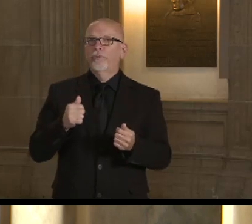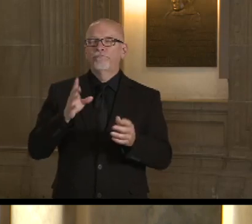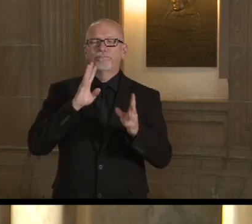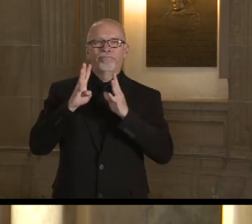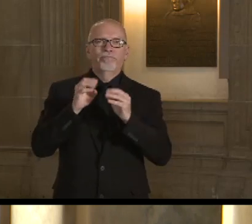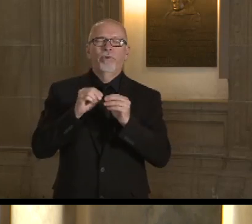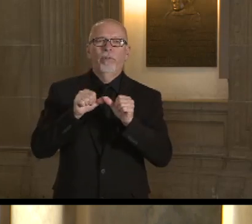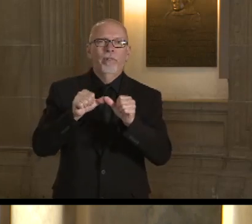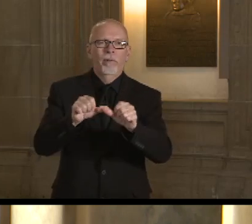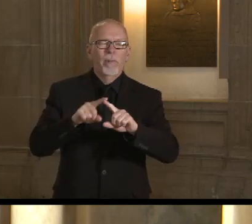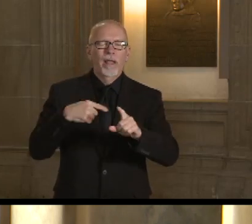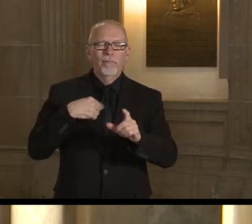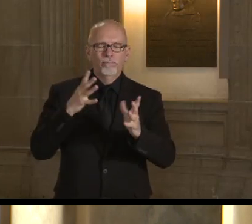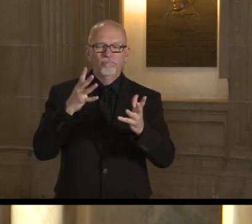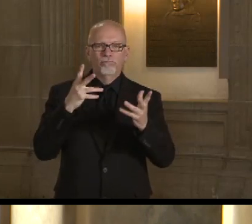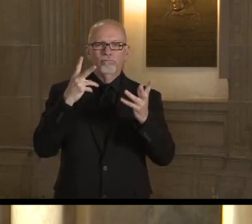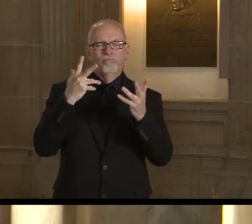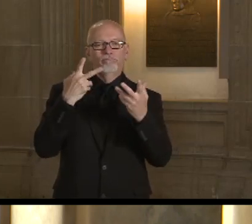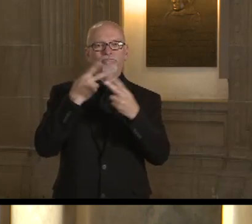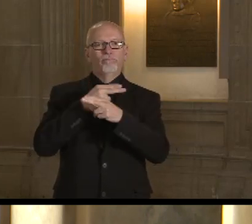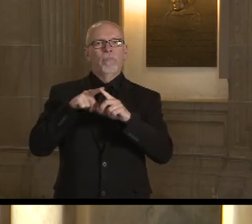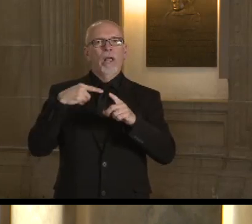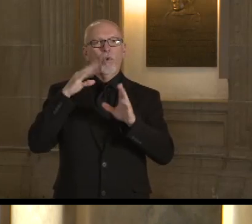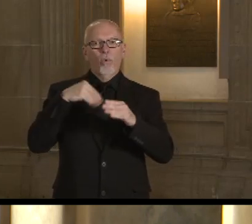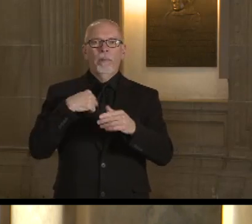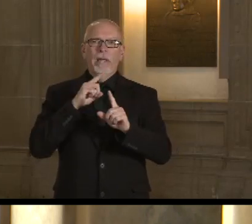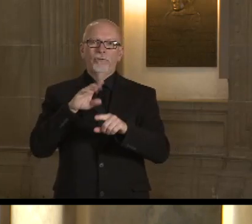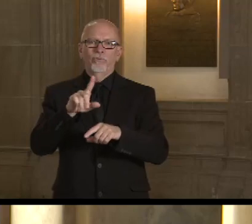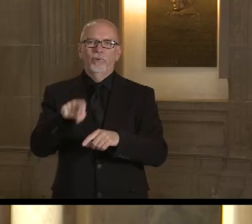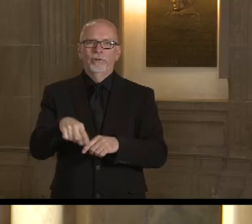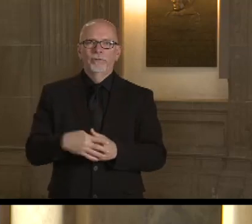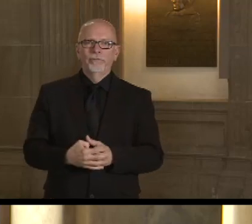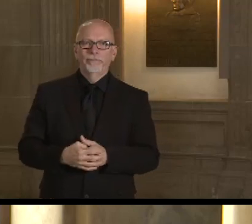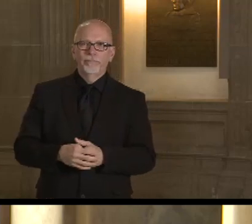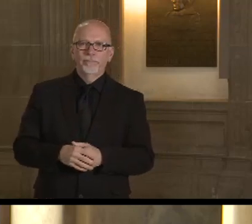about that, Bob, but I won't. I hope I've appropriately answered your question.